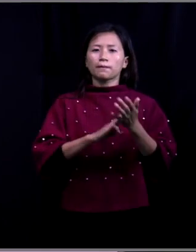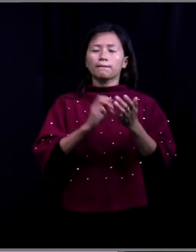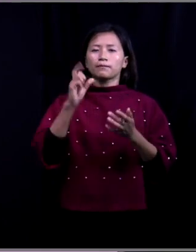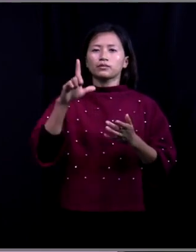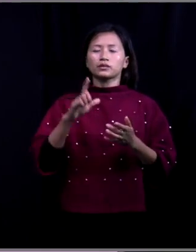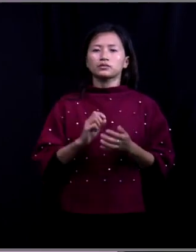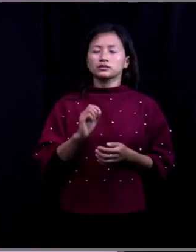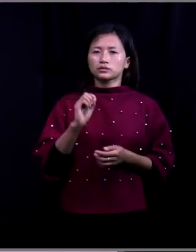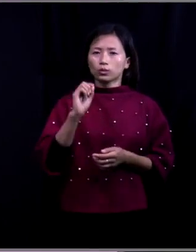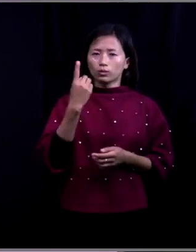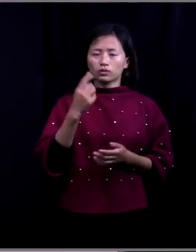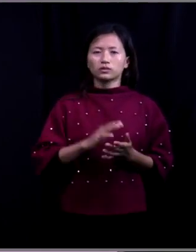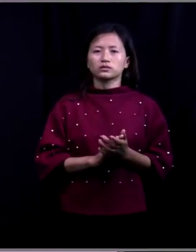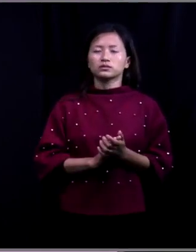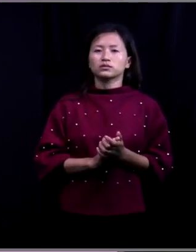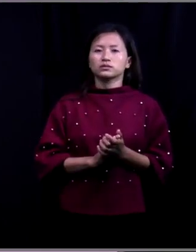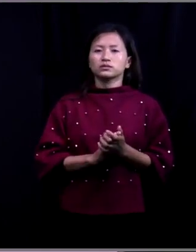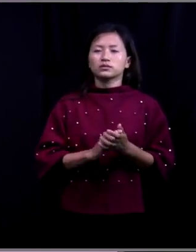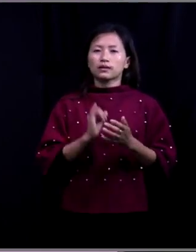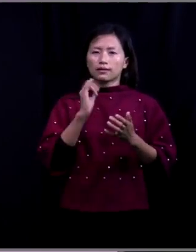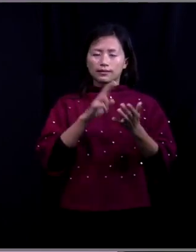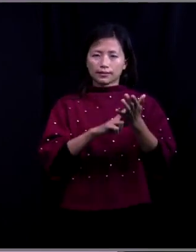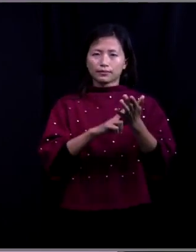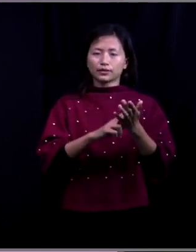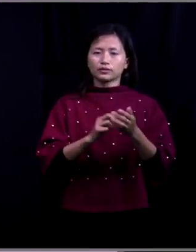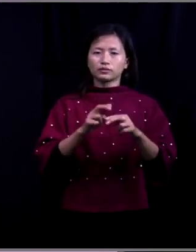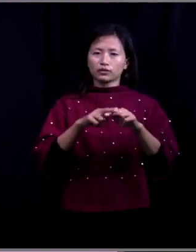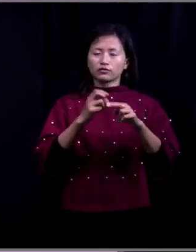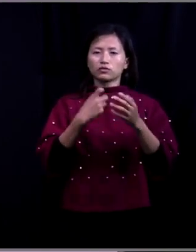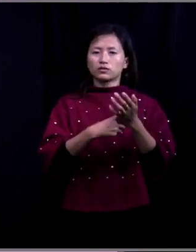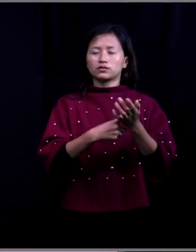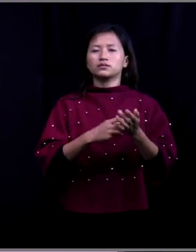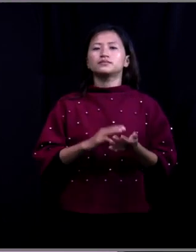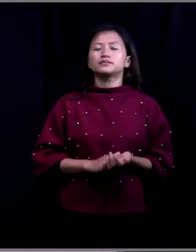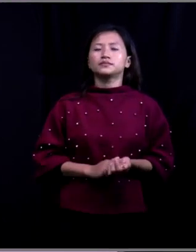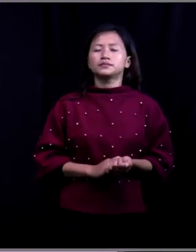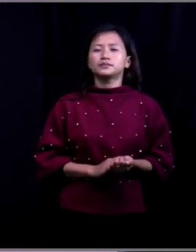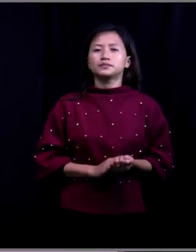molecule or in one empirical formula of the given compound.